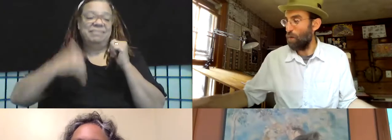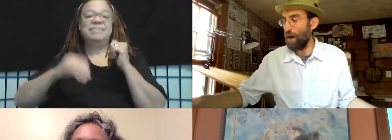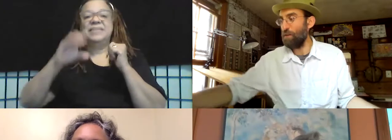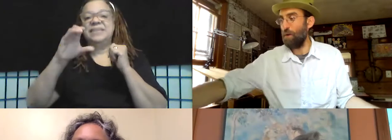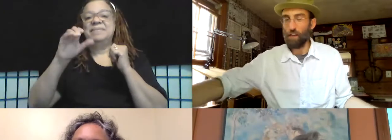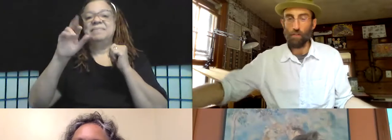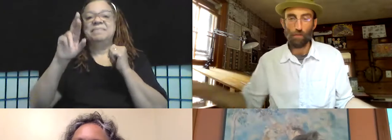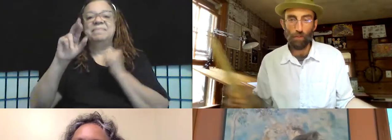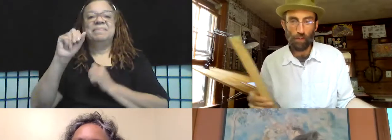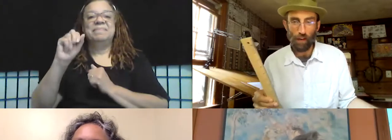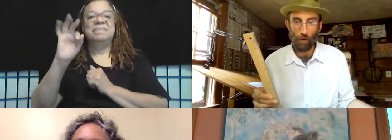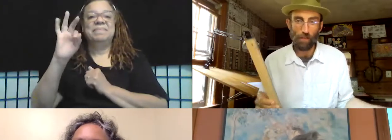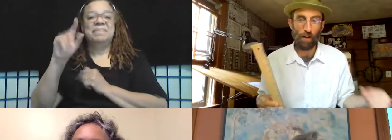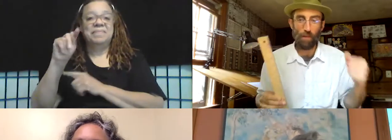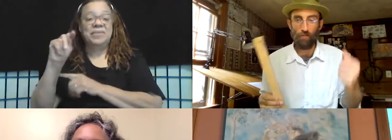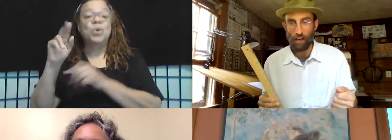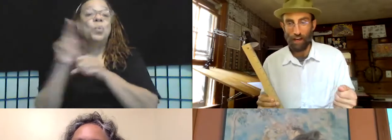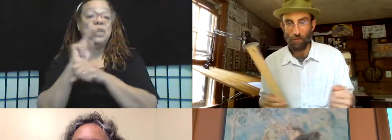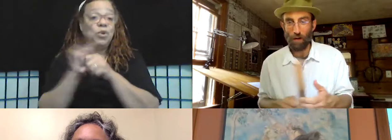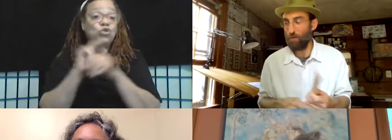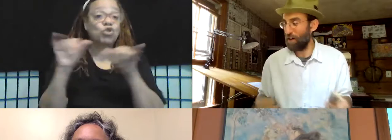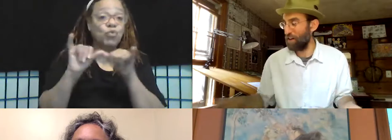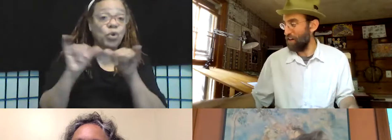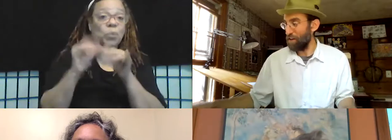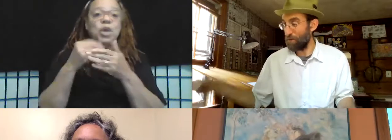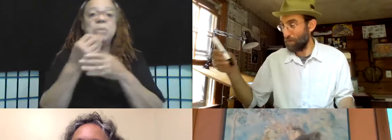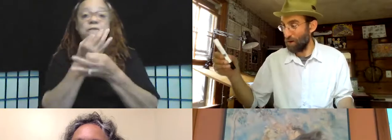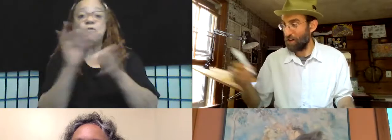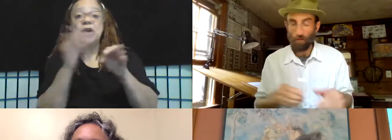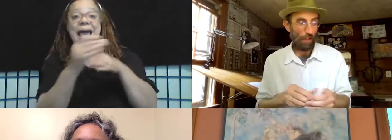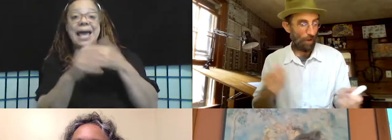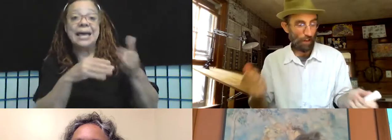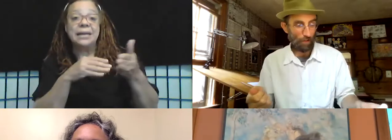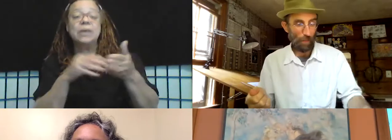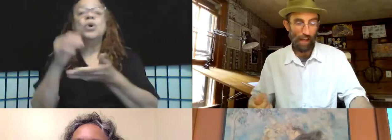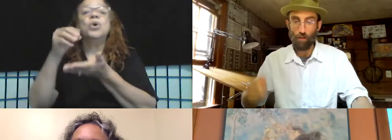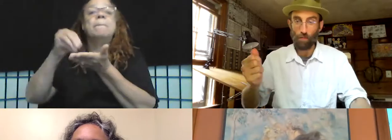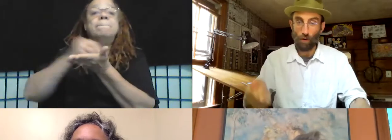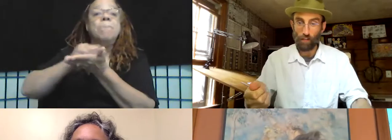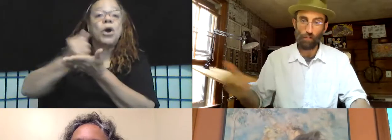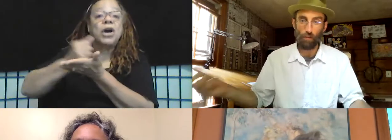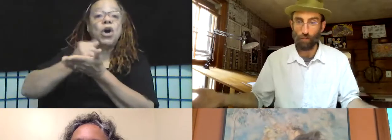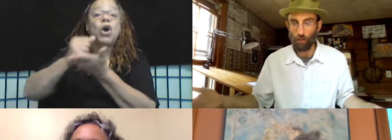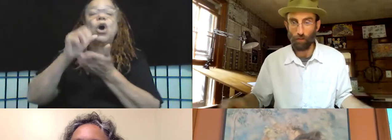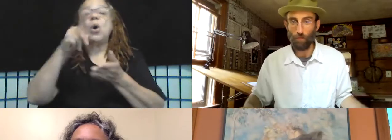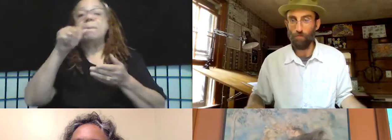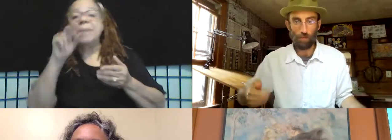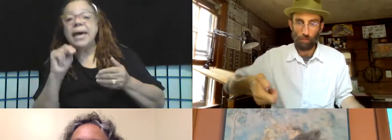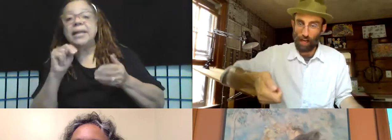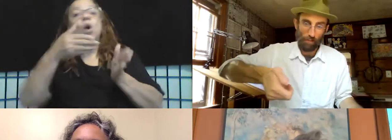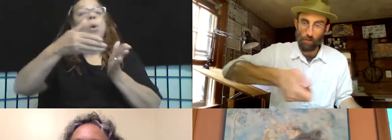like, when you want to use a ruler and when you want to be freehand, when you want to use a marker and when you want to use a pen or a brush